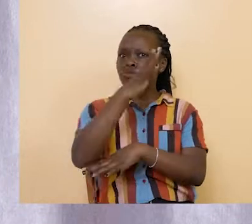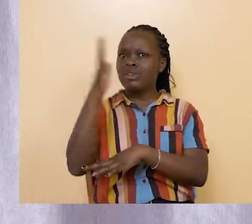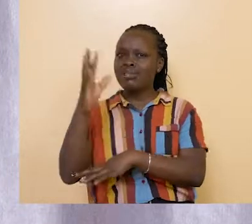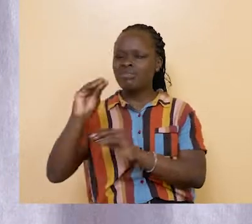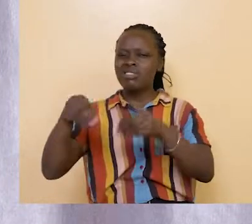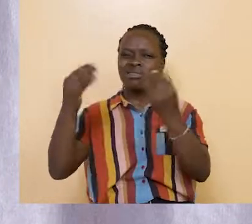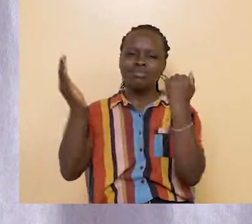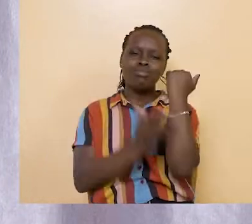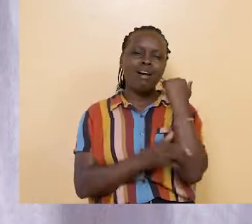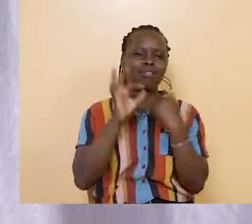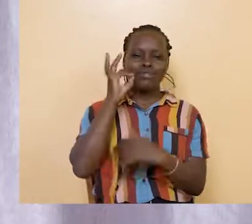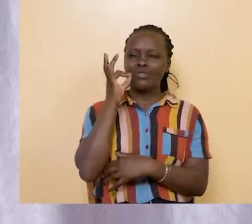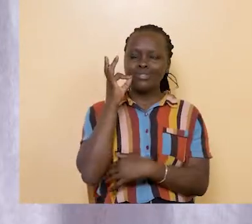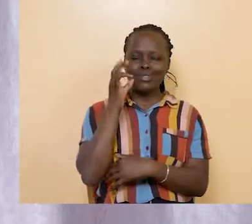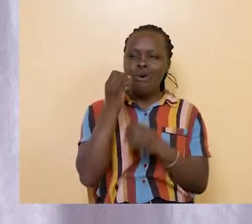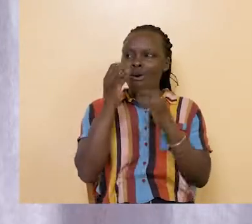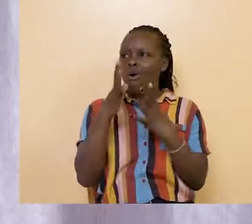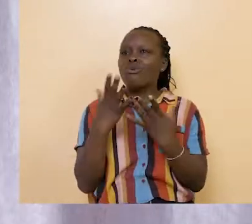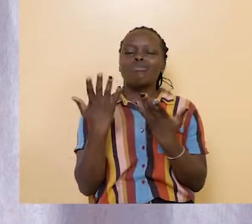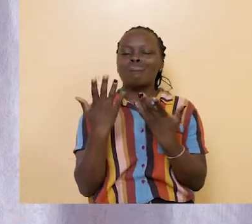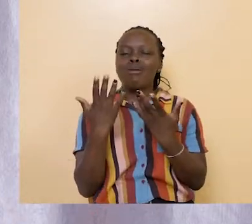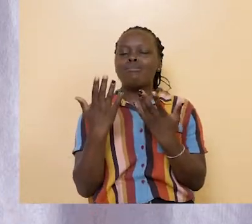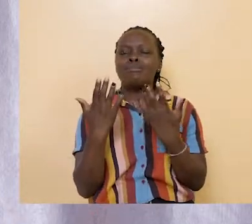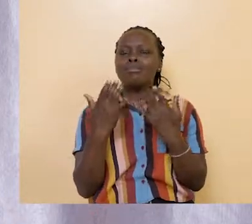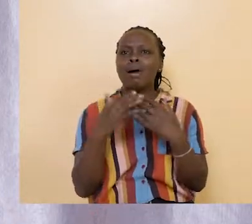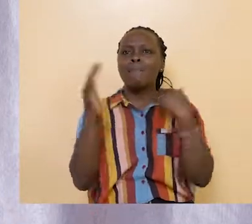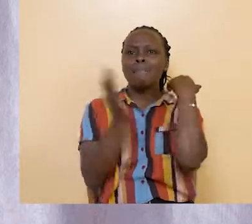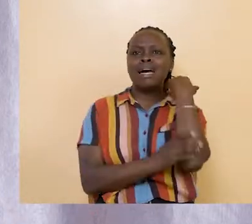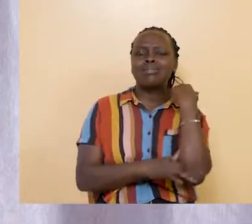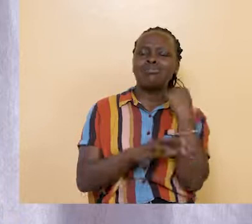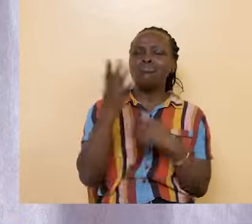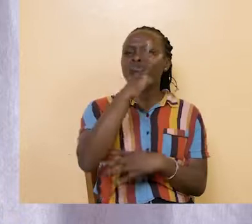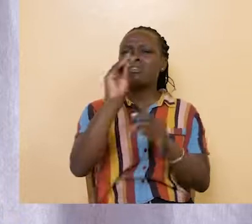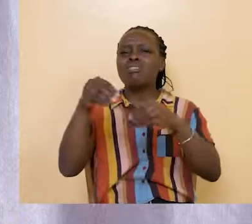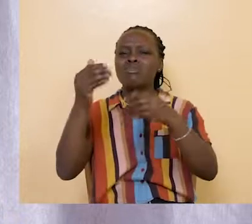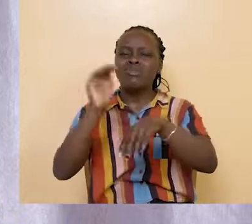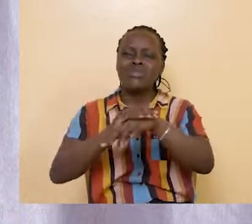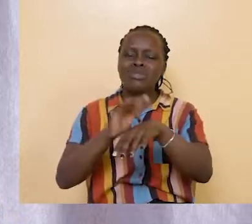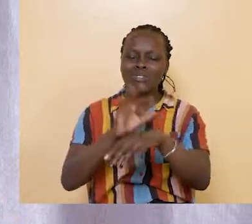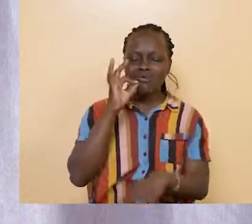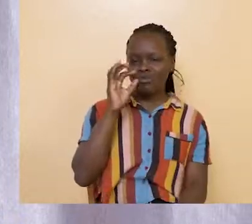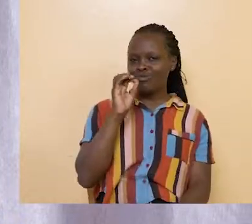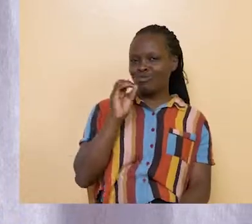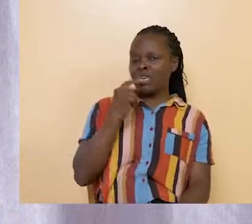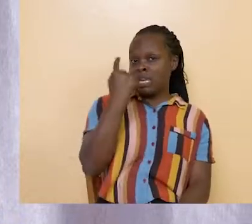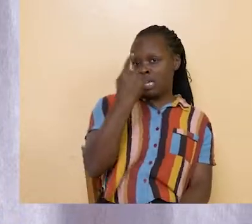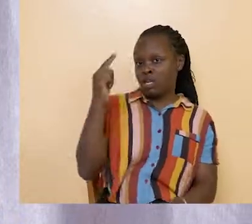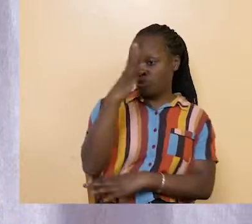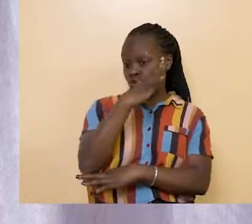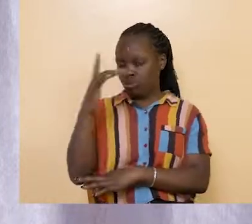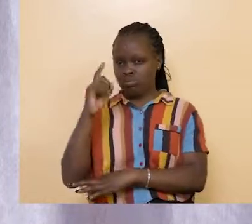bad fruit, nor does a bad tree bear good fruit. Each tree is recognized by its own